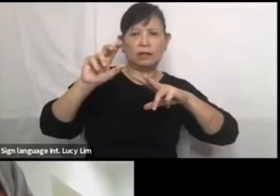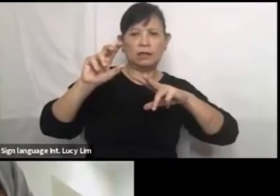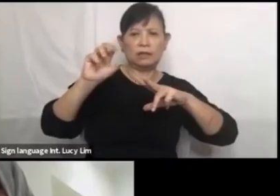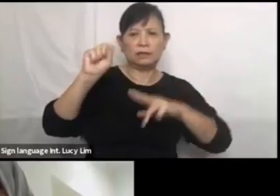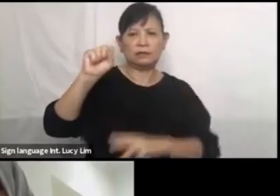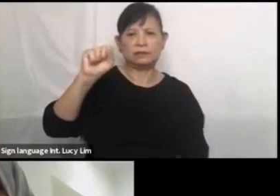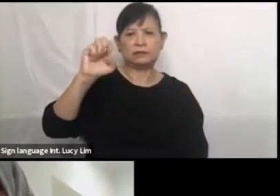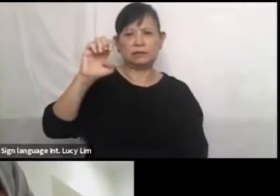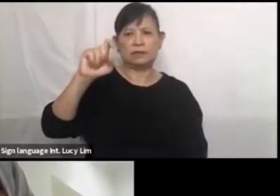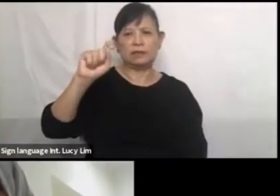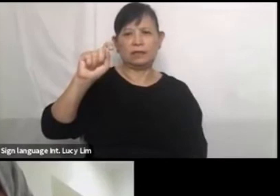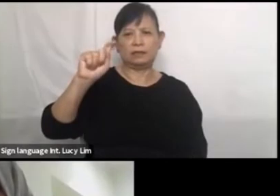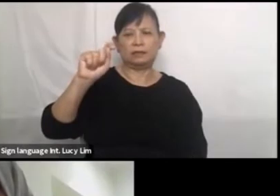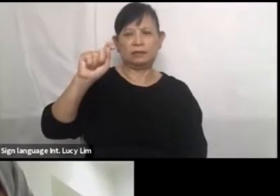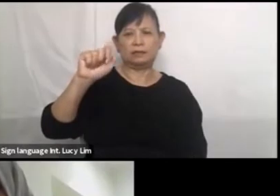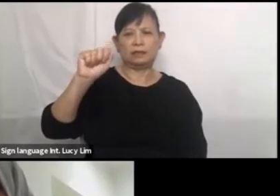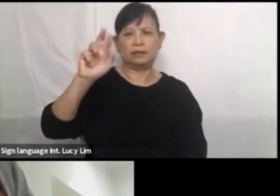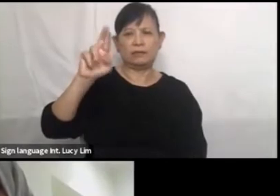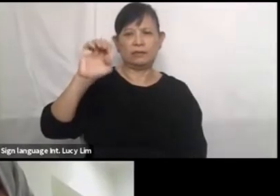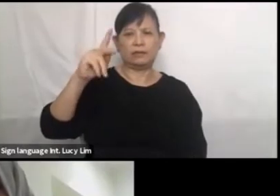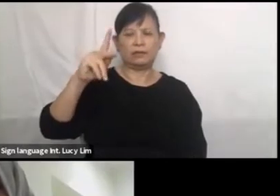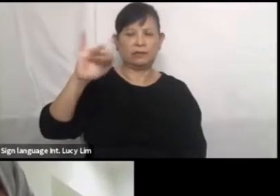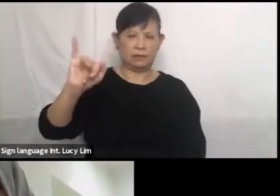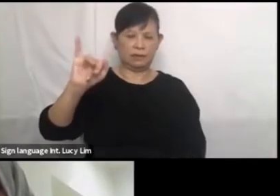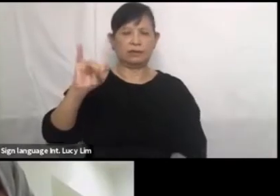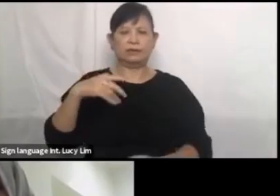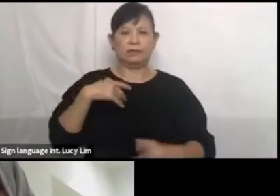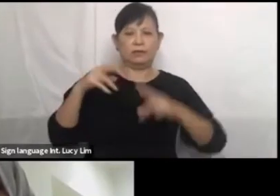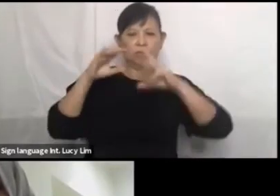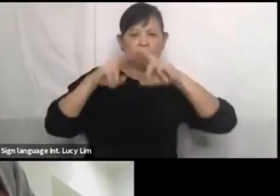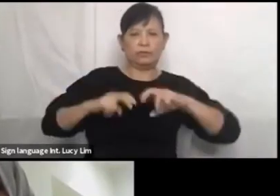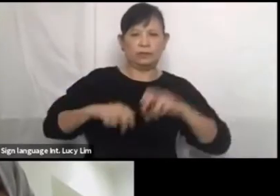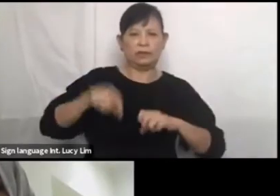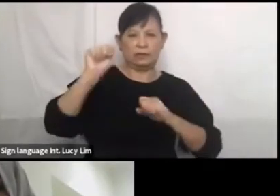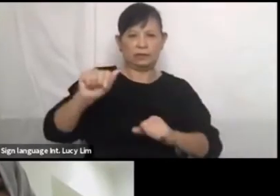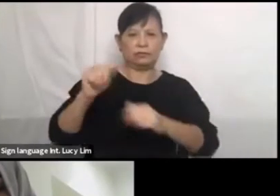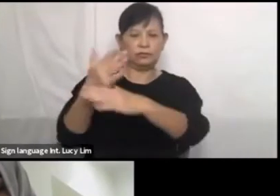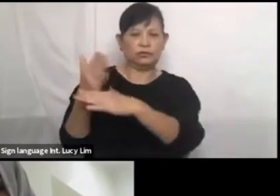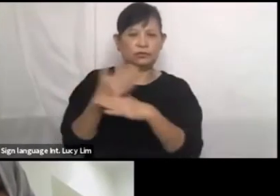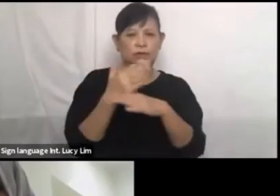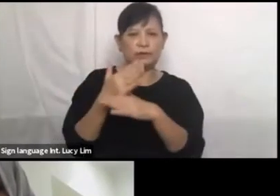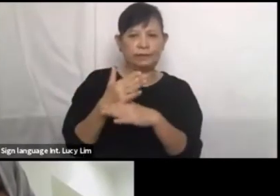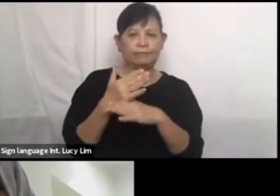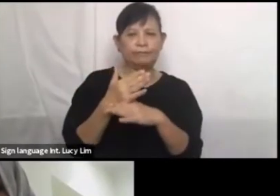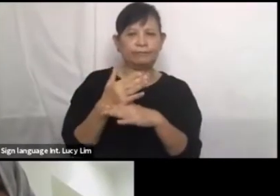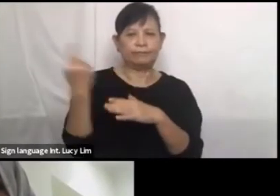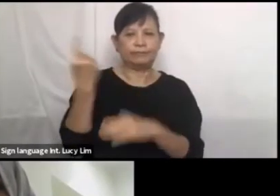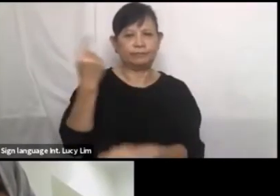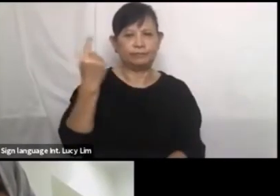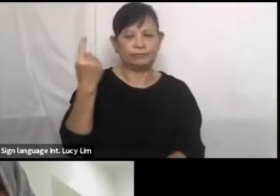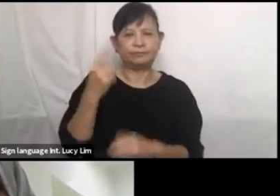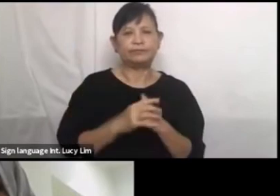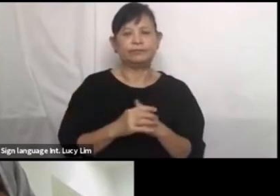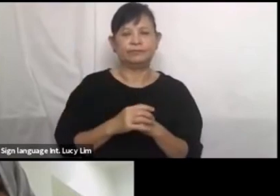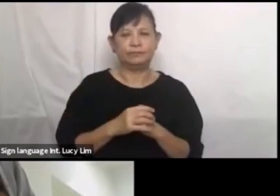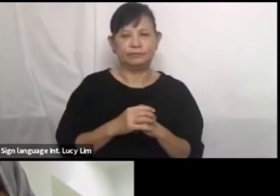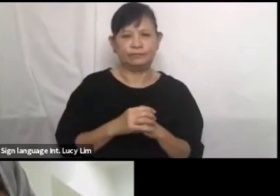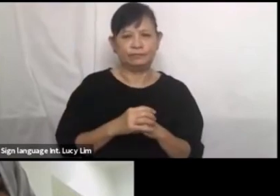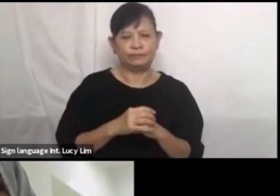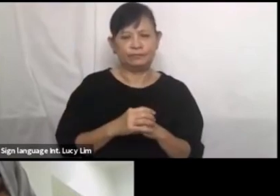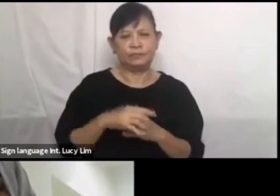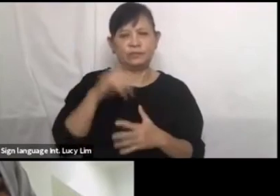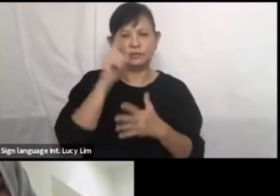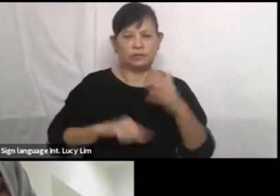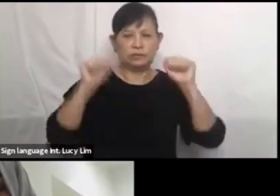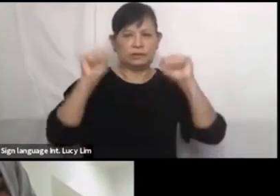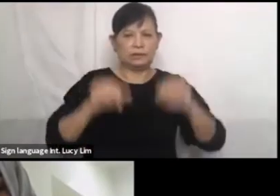this preventing sexual and gender-based violence. So could you say something about this issue? What needs to be done